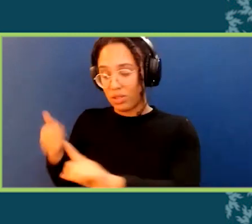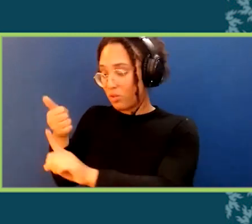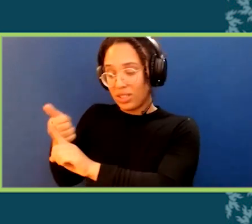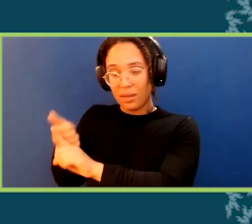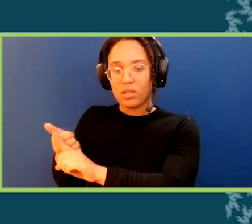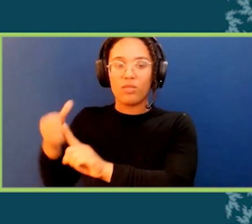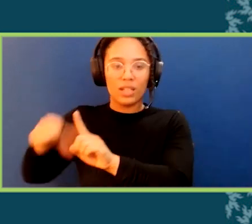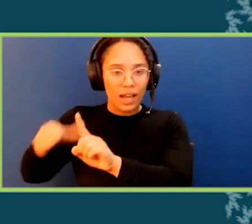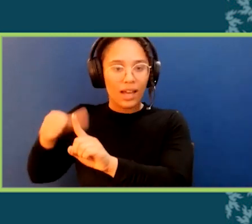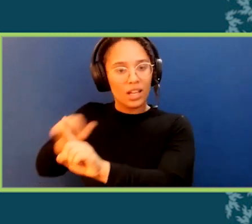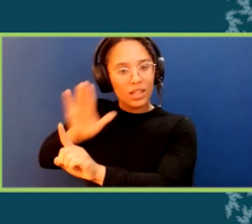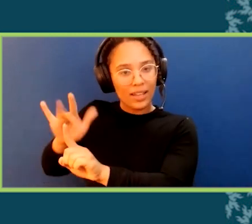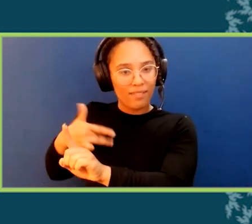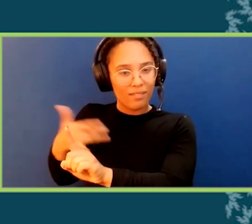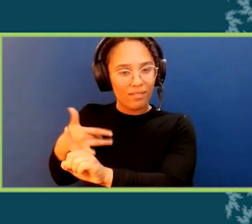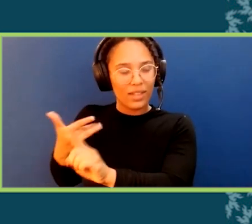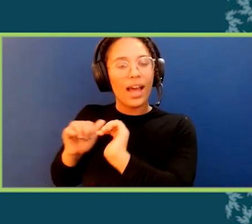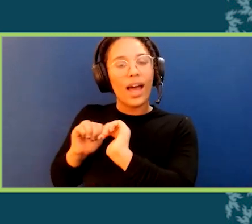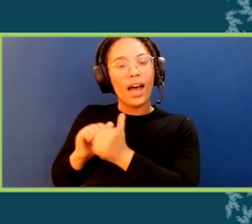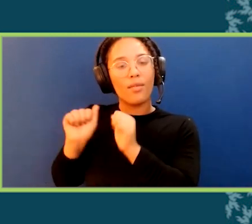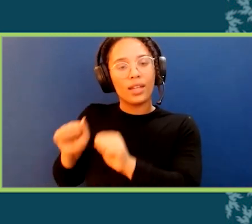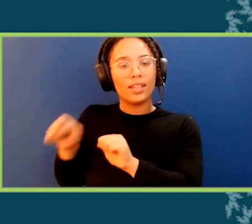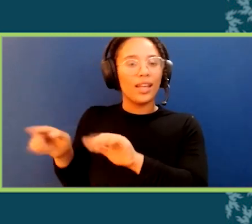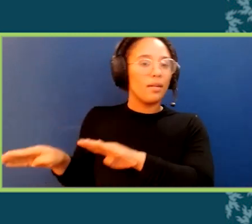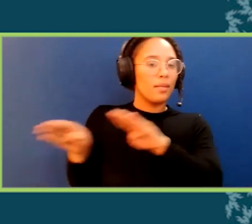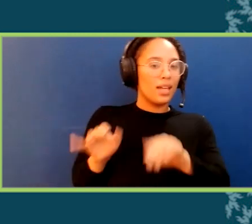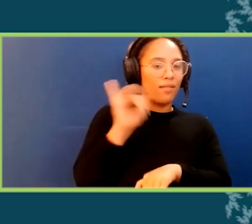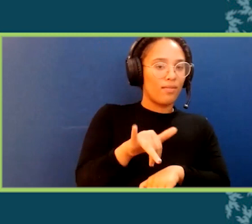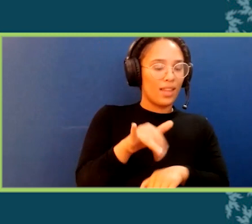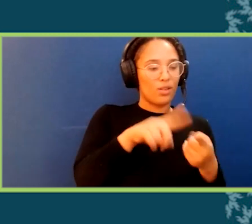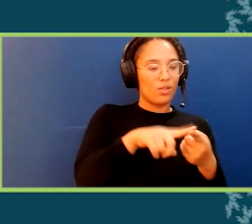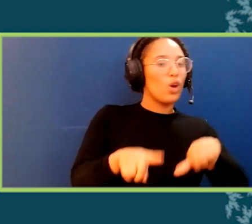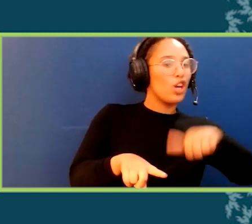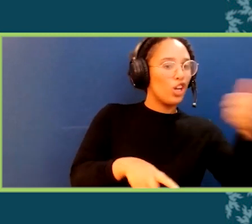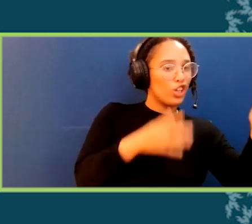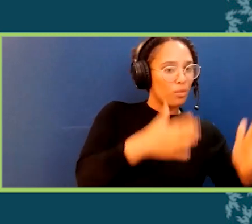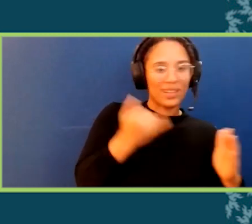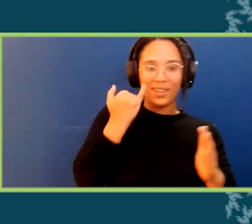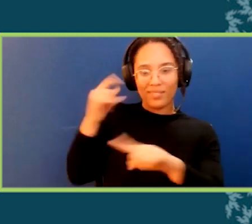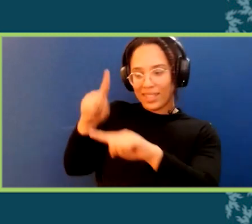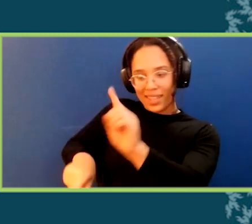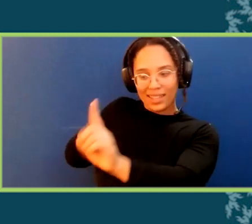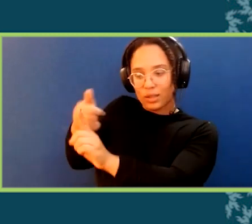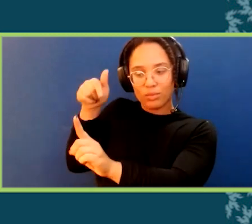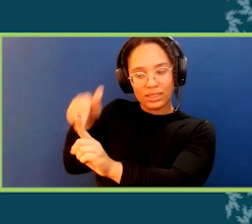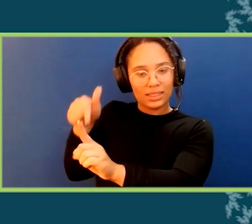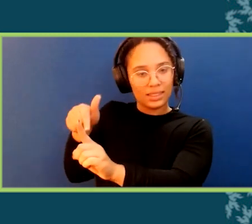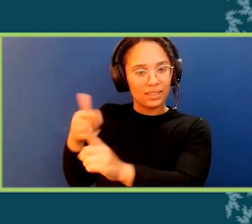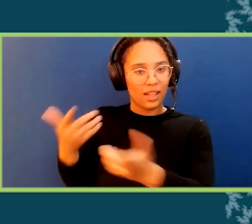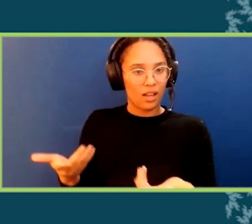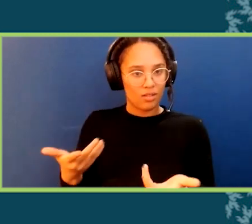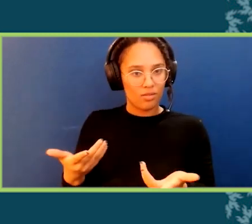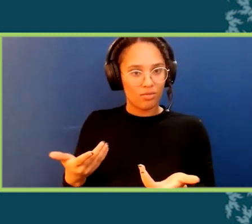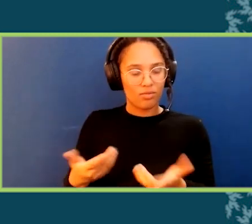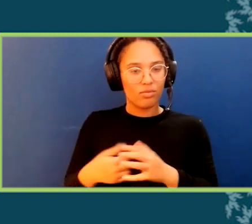own feelings, denying their own human capacity, their fatigue, their burnout, hard to give it back to somebody